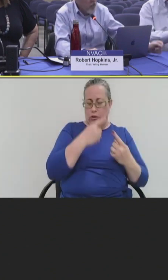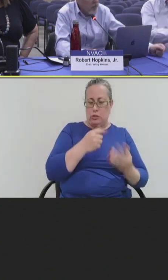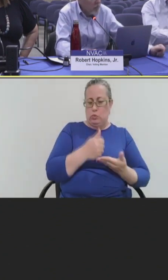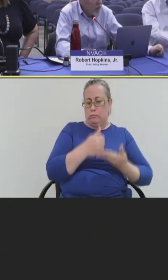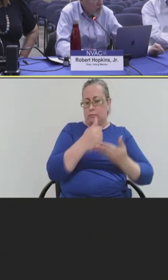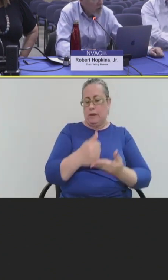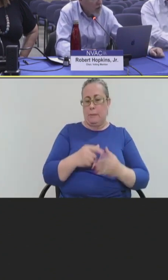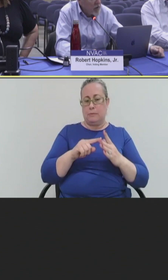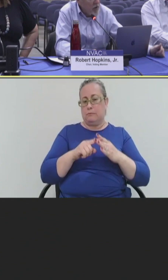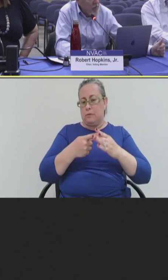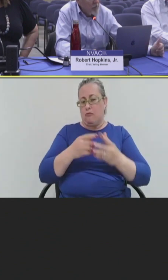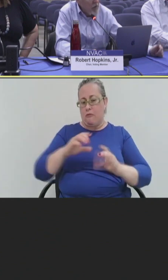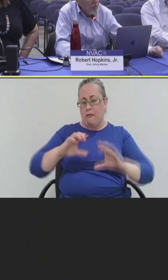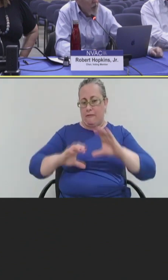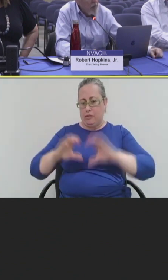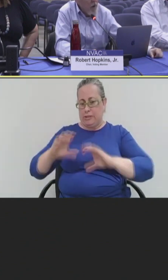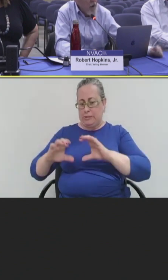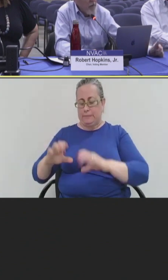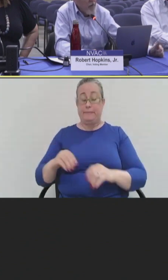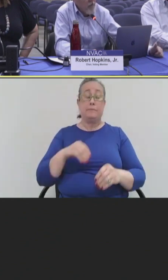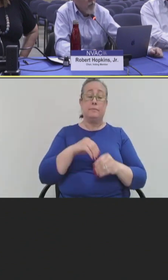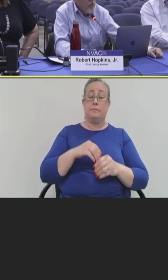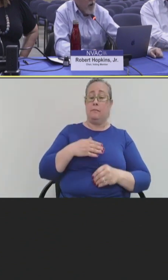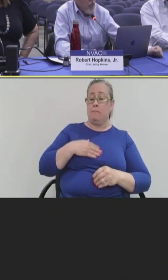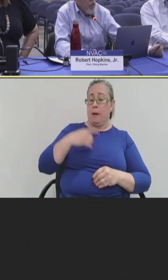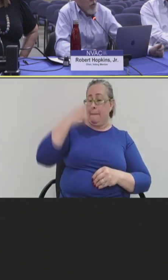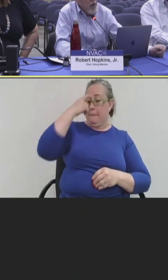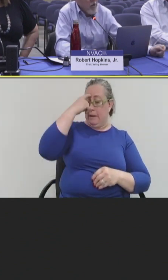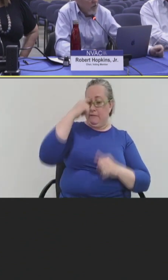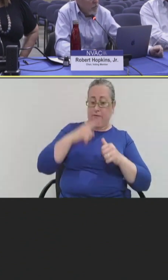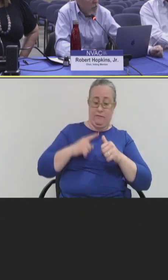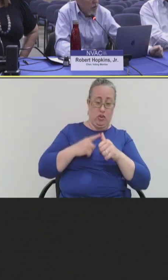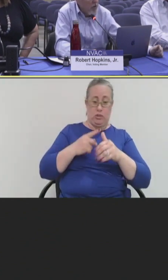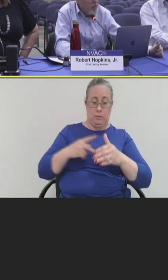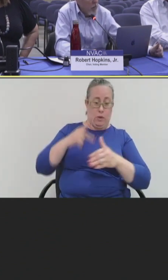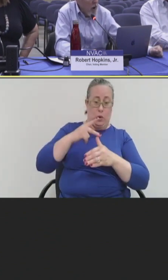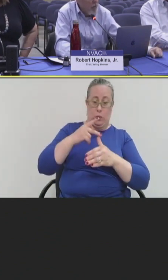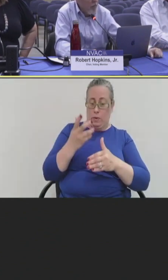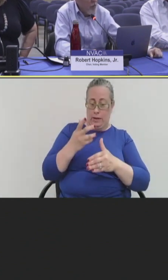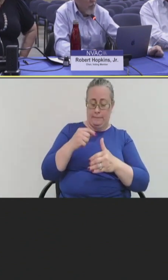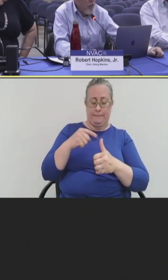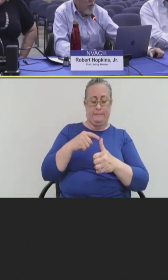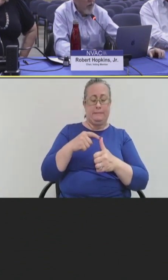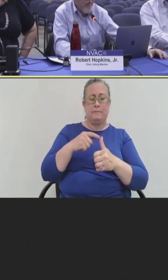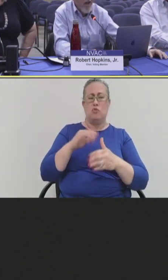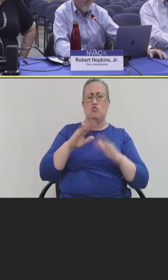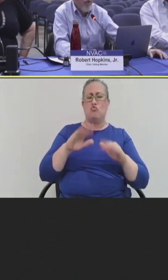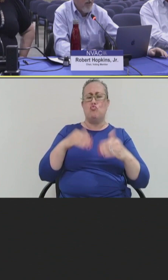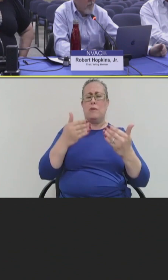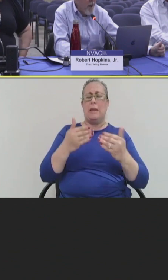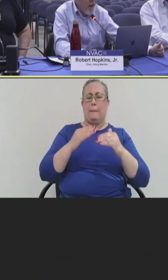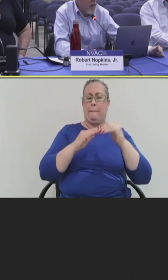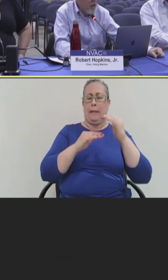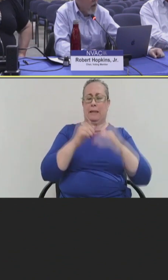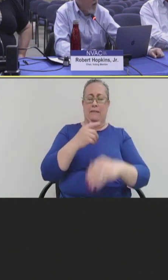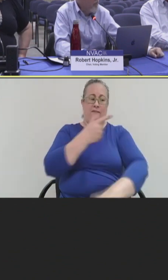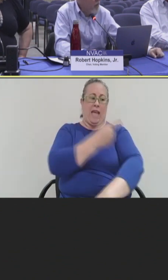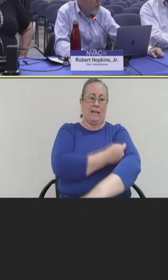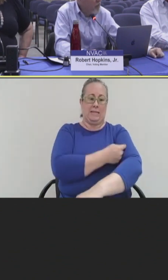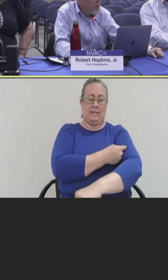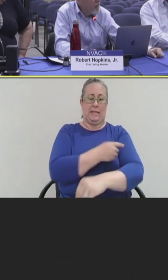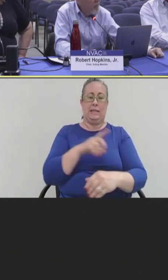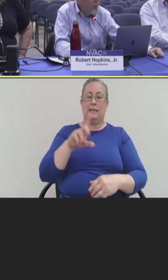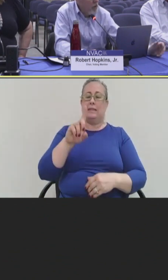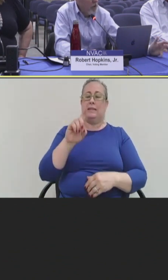discussion. In my mind, the first priority at this point is probably rebuilding vaccine demand and